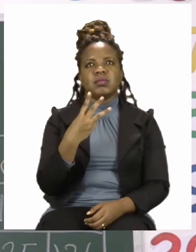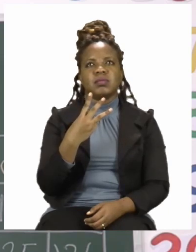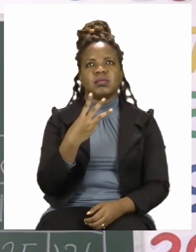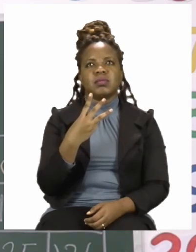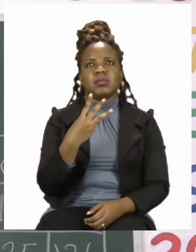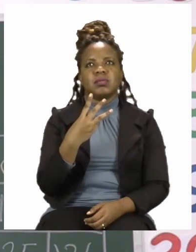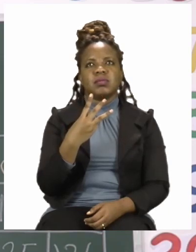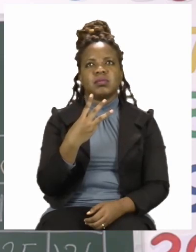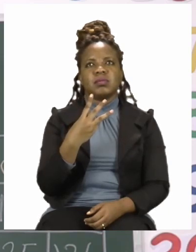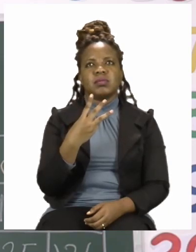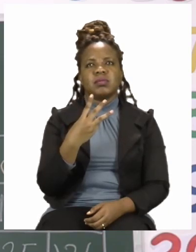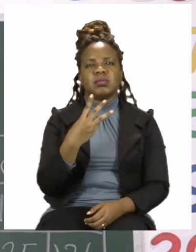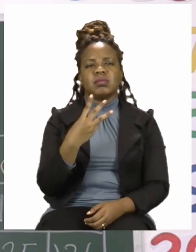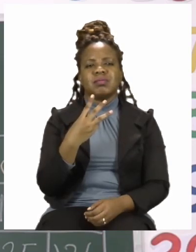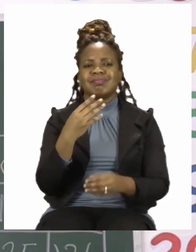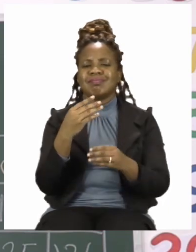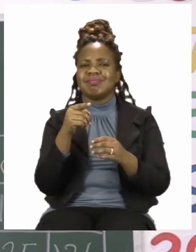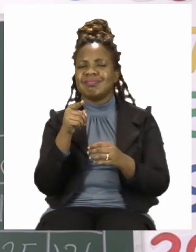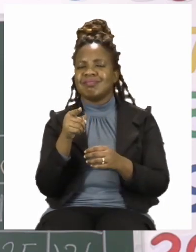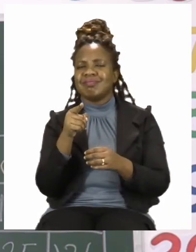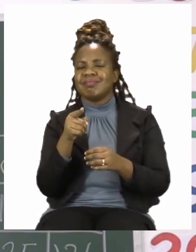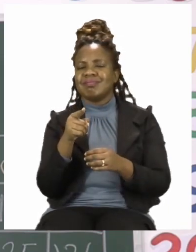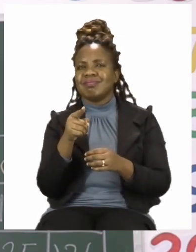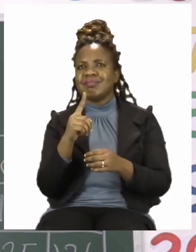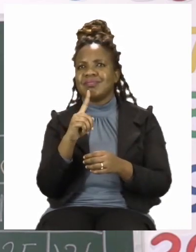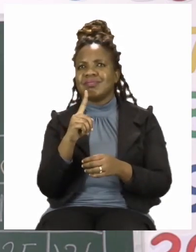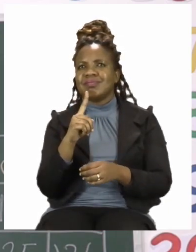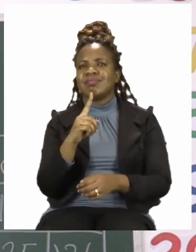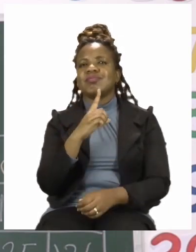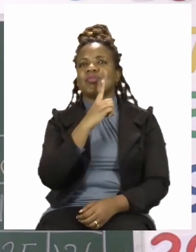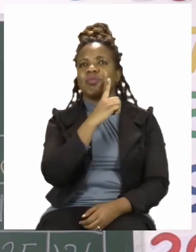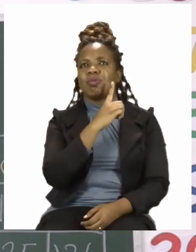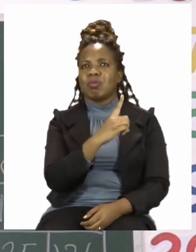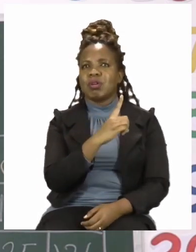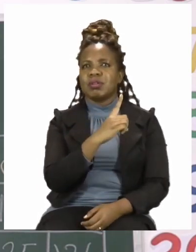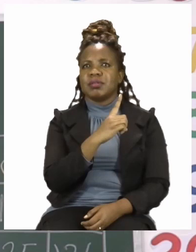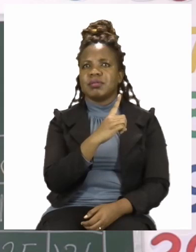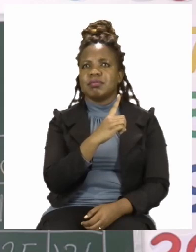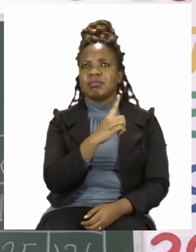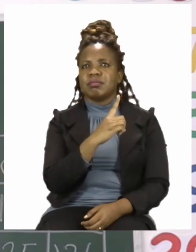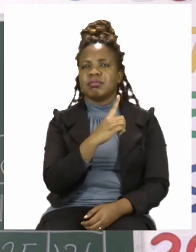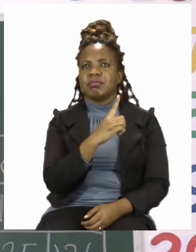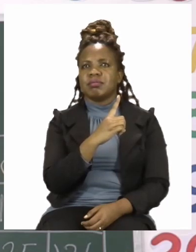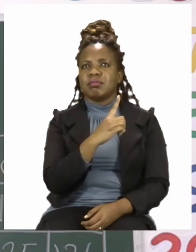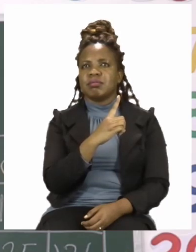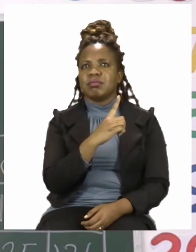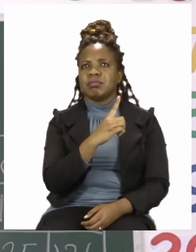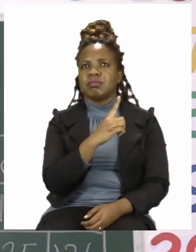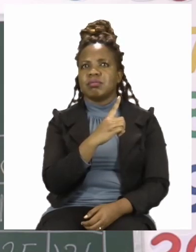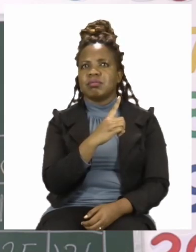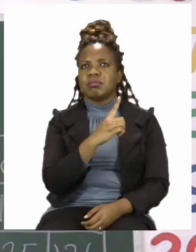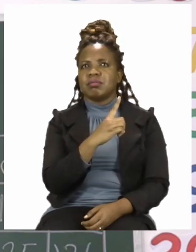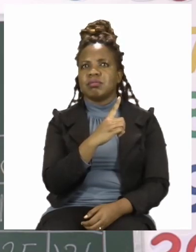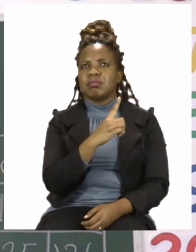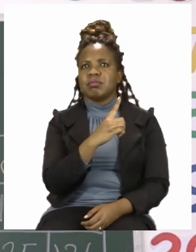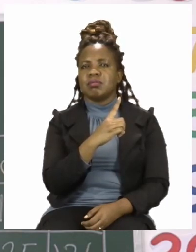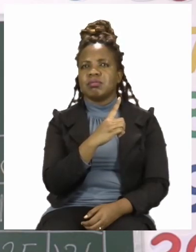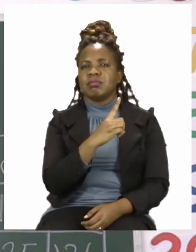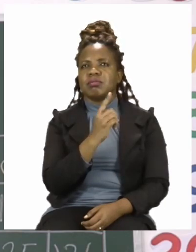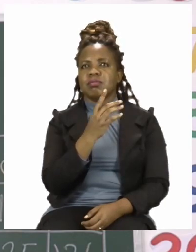133. We need to find the next one. We already know that it is a 100 and something, so we can put our